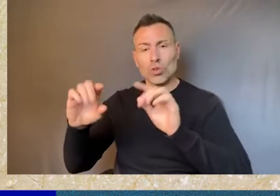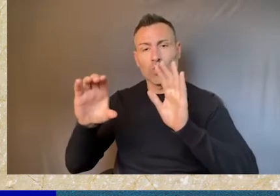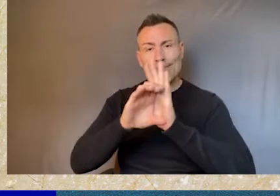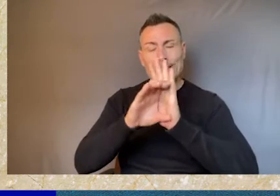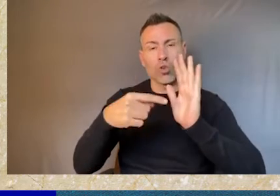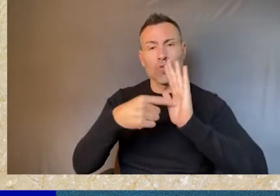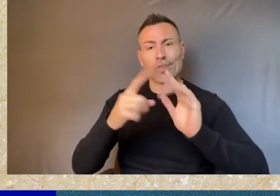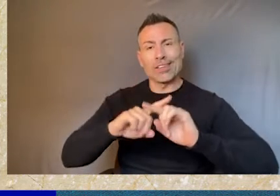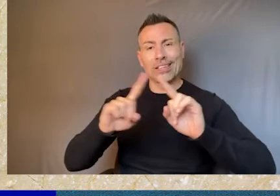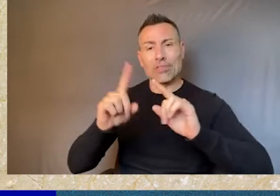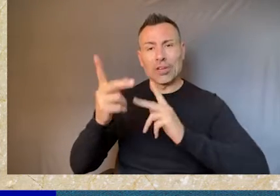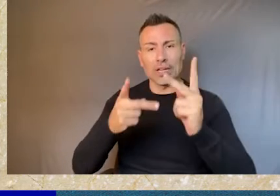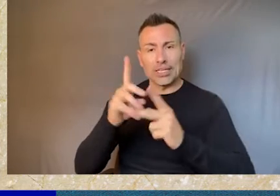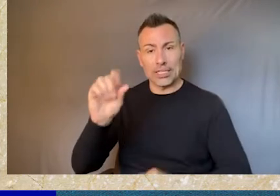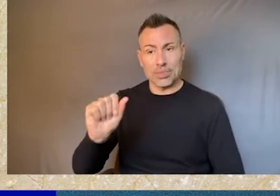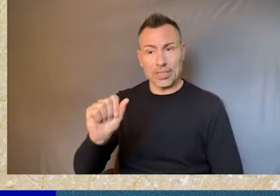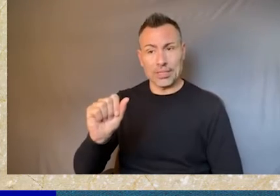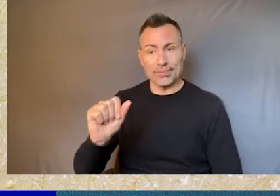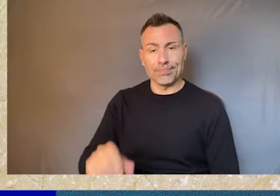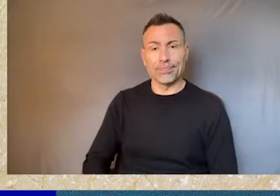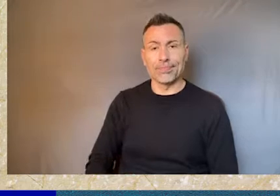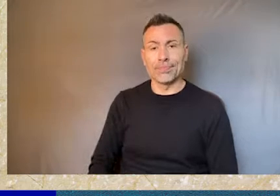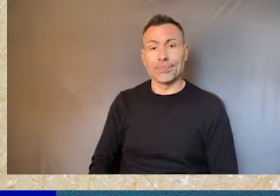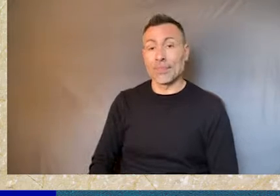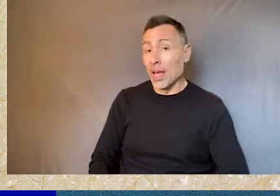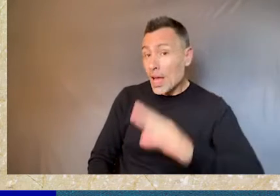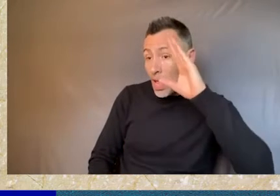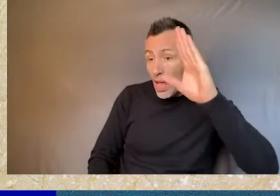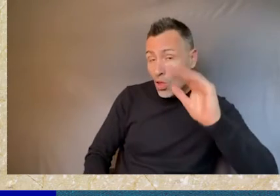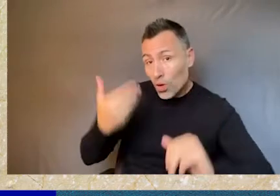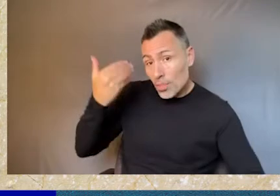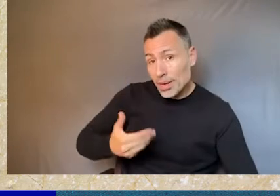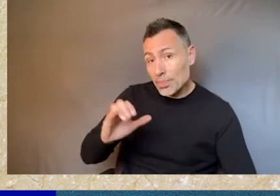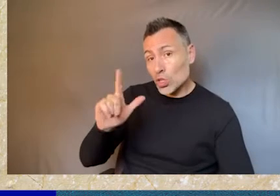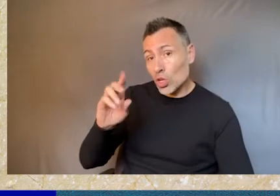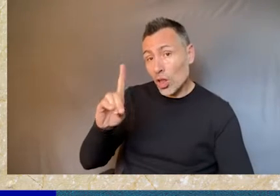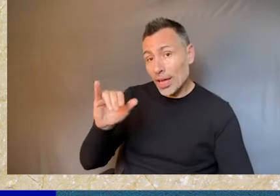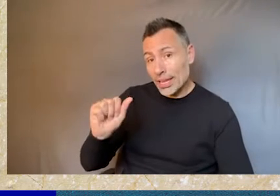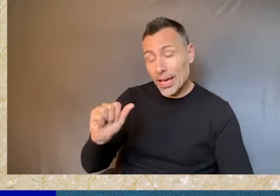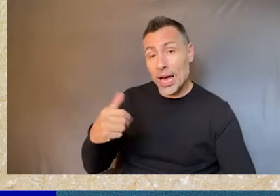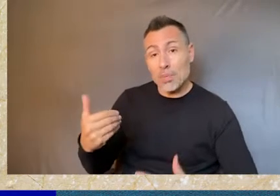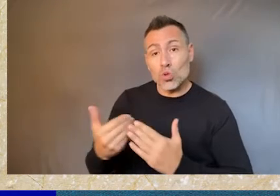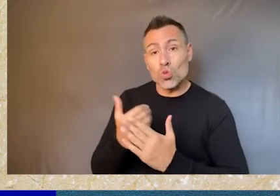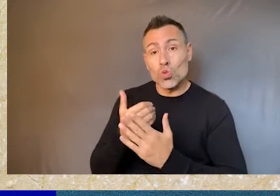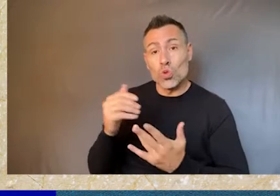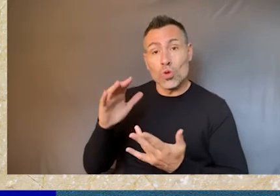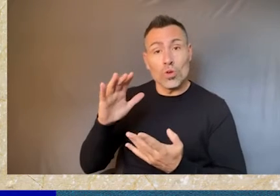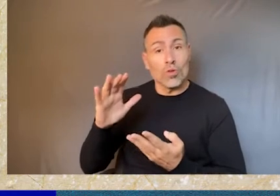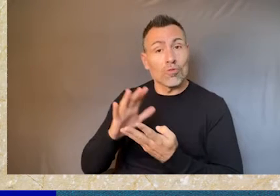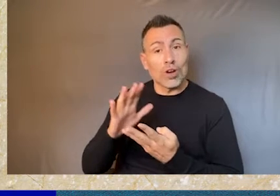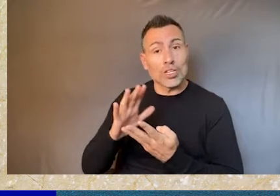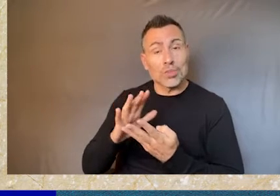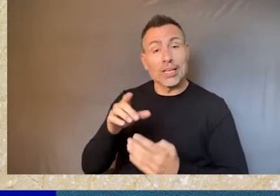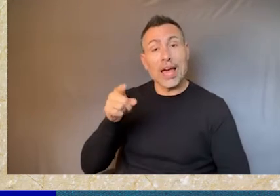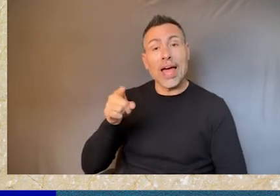Hi, my name is Claudia. I am an incoming freshman at FIU, and I will be talking to you about discrimination